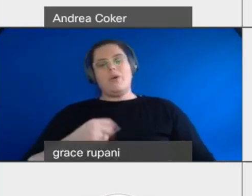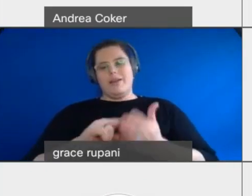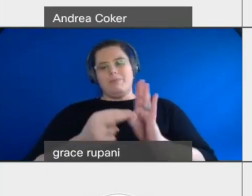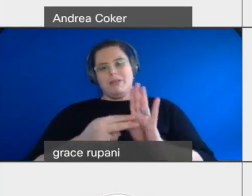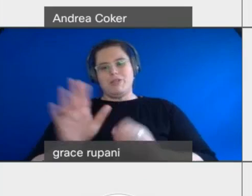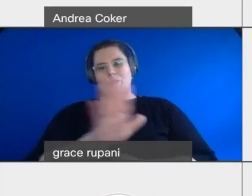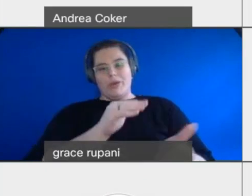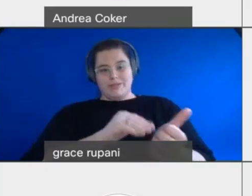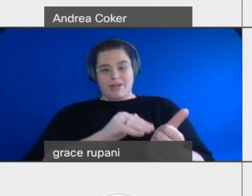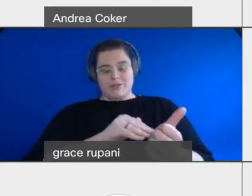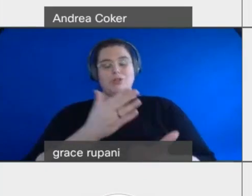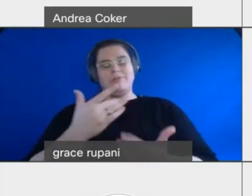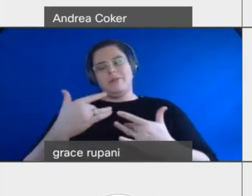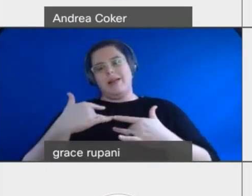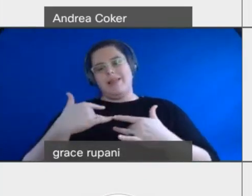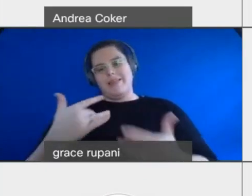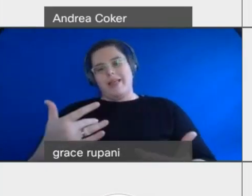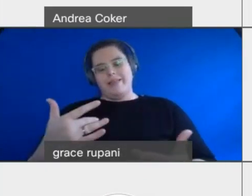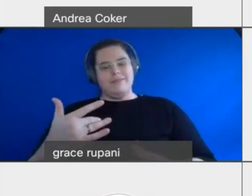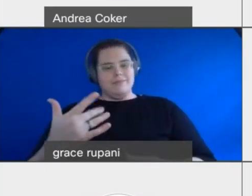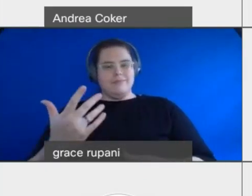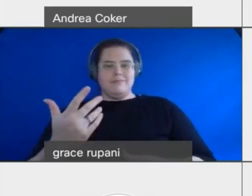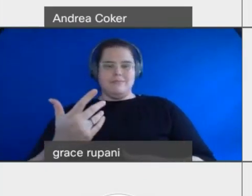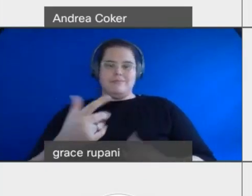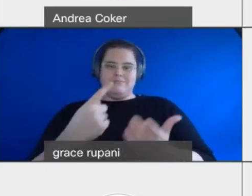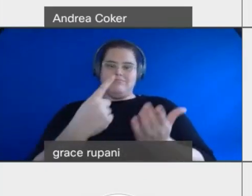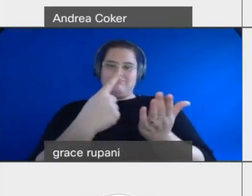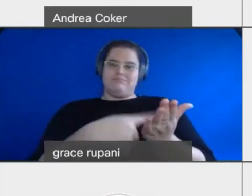DC Health. And so you may want to follow up with them.